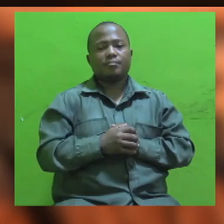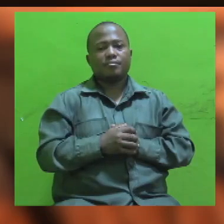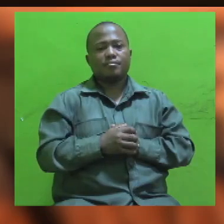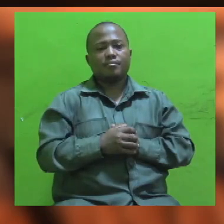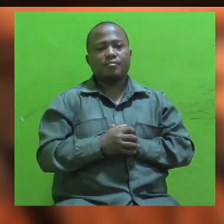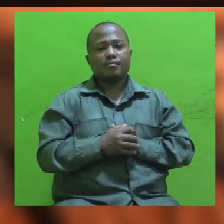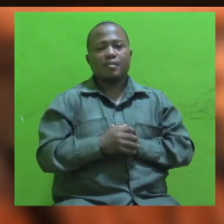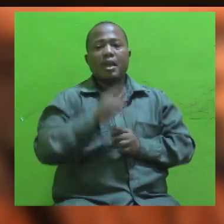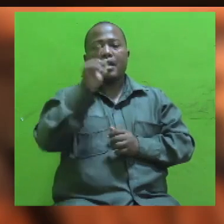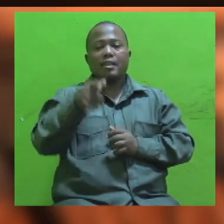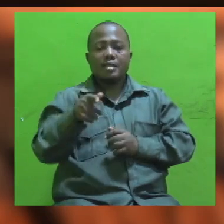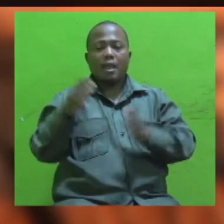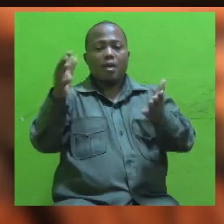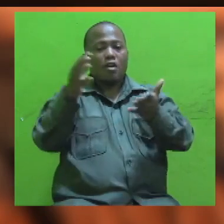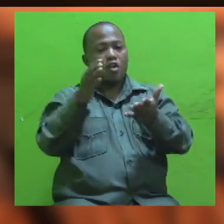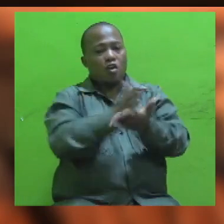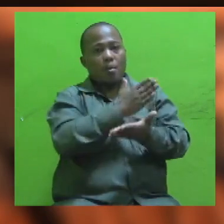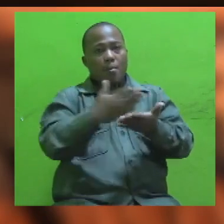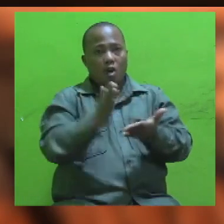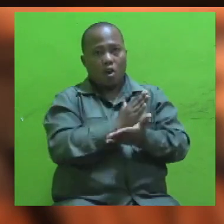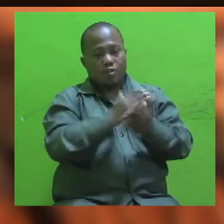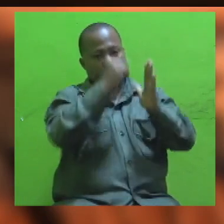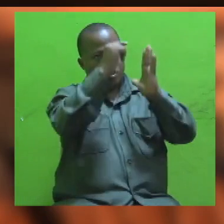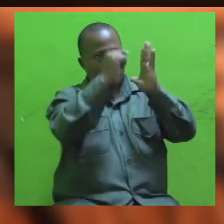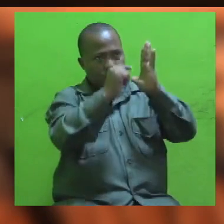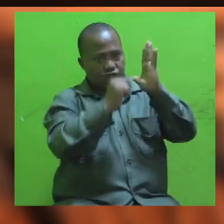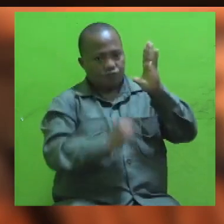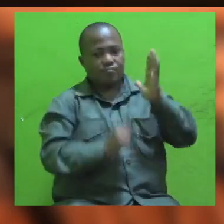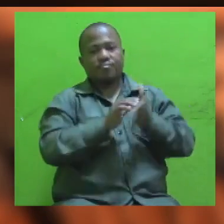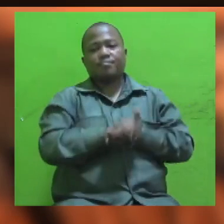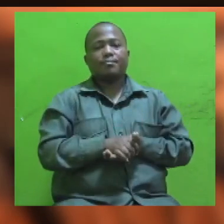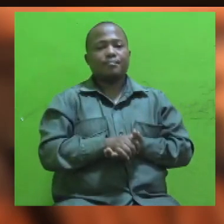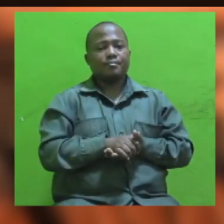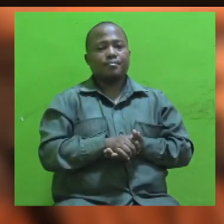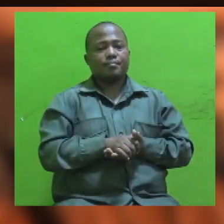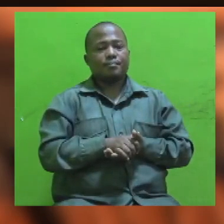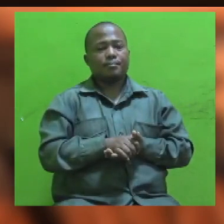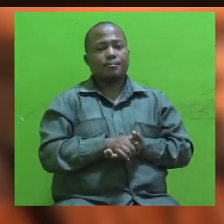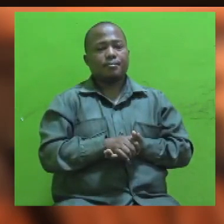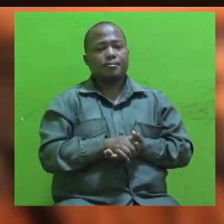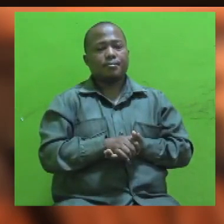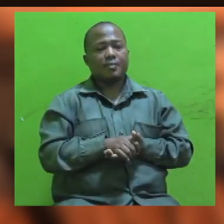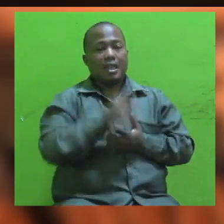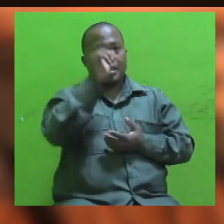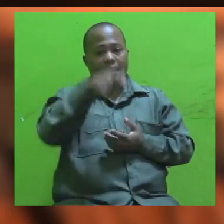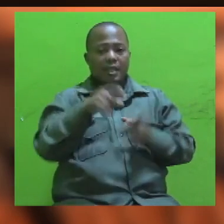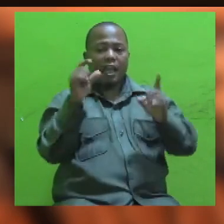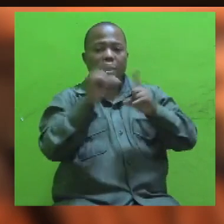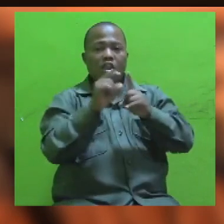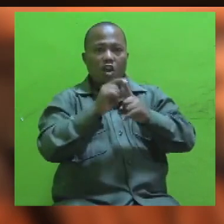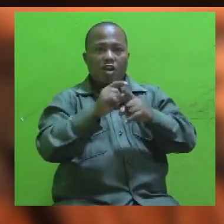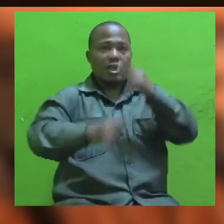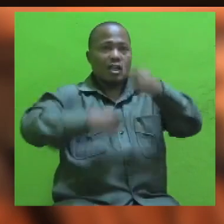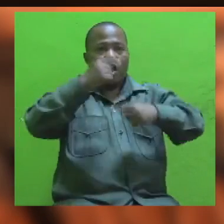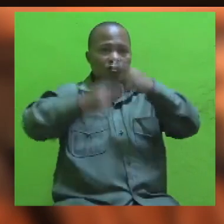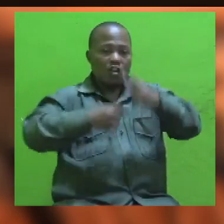government is composed of the followings. It is composed issue called the word development